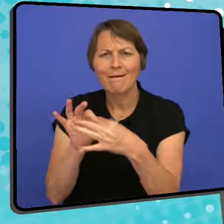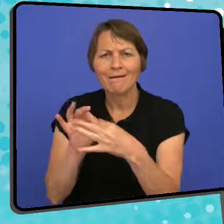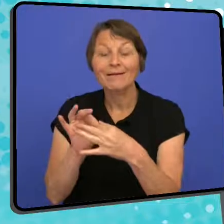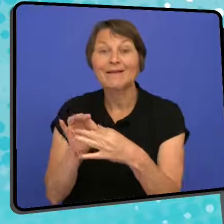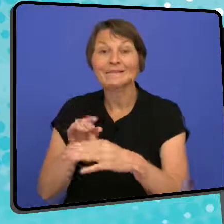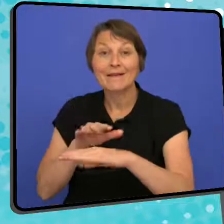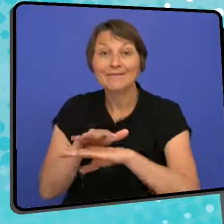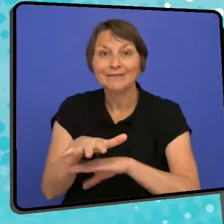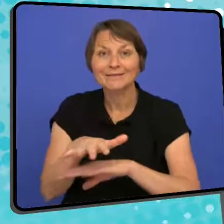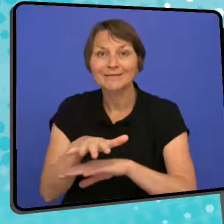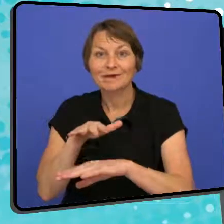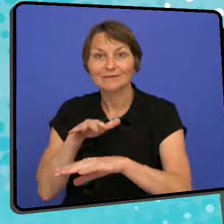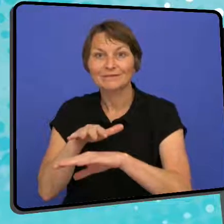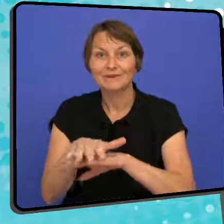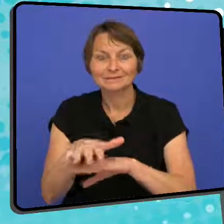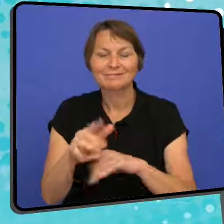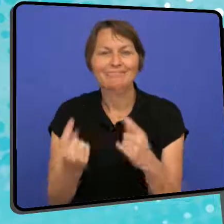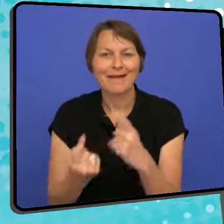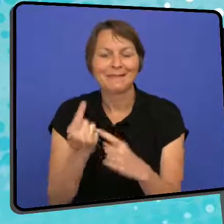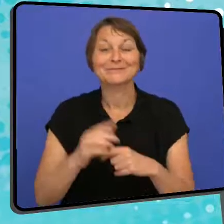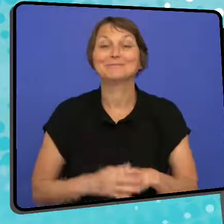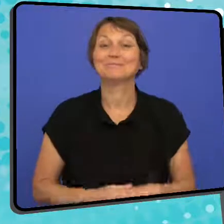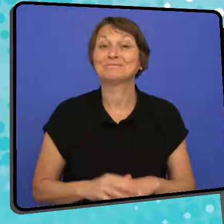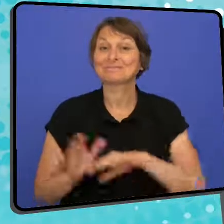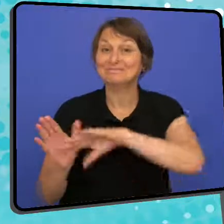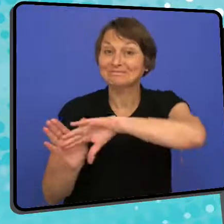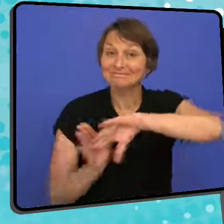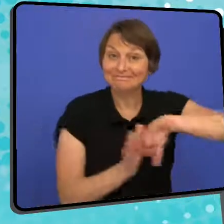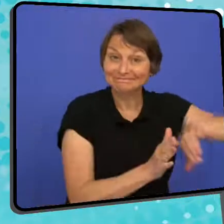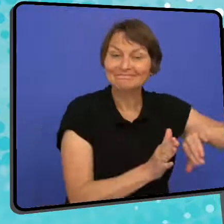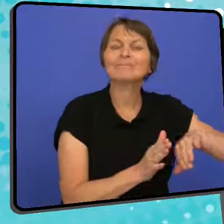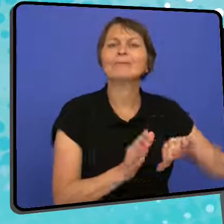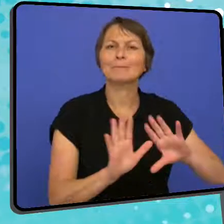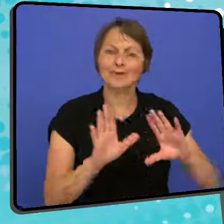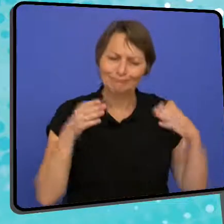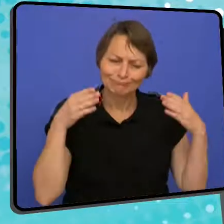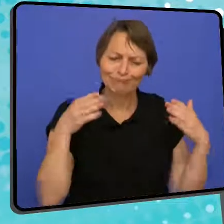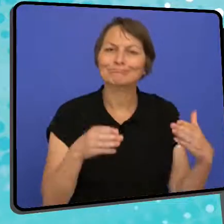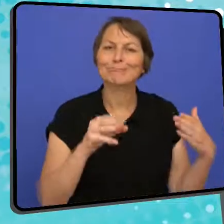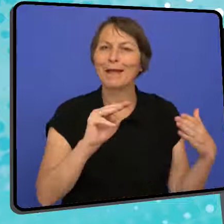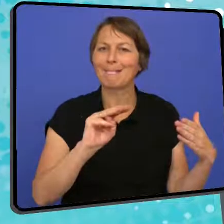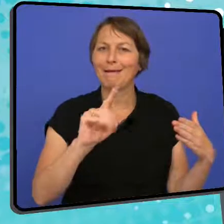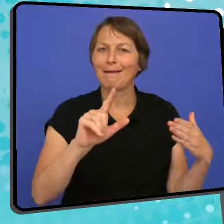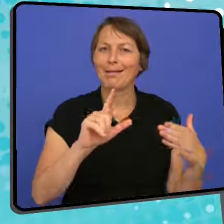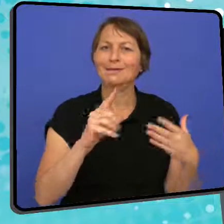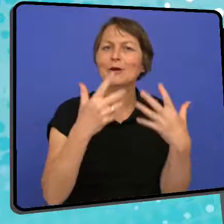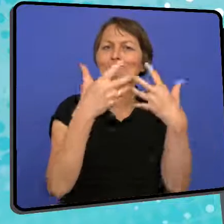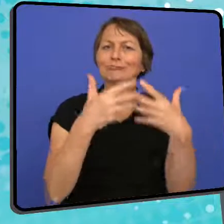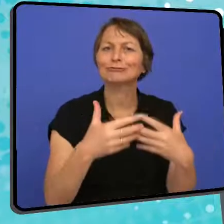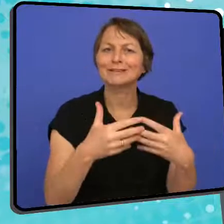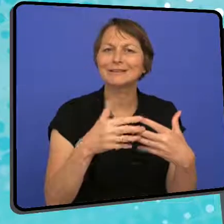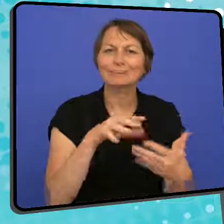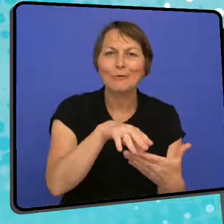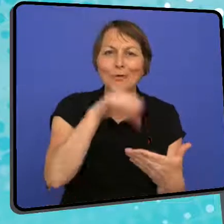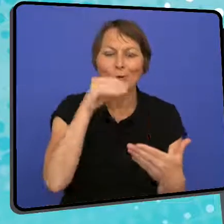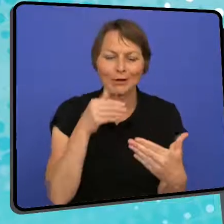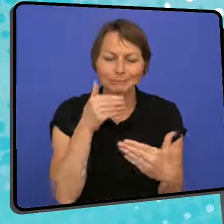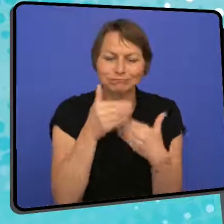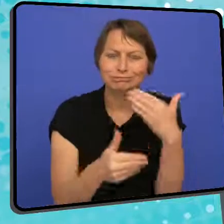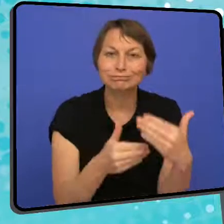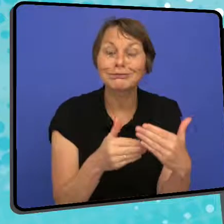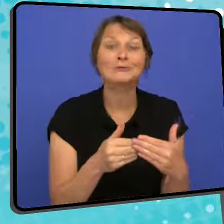after my research, I switched to more machine learning. So also in the latest year of my research, I did a lot of